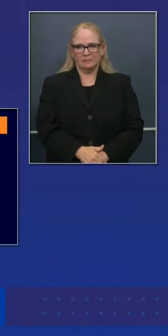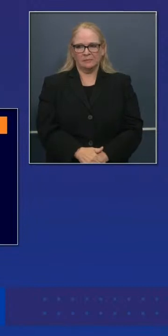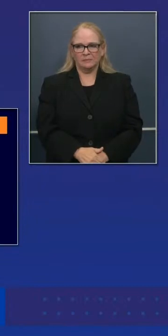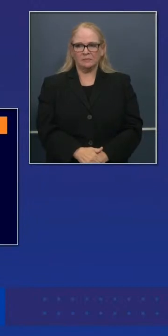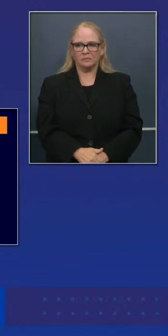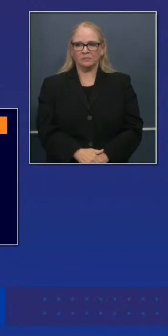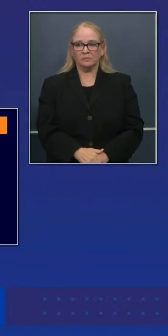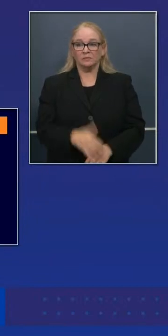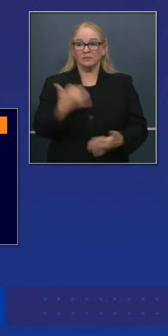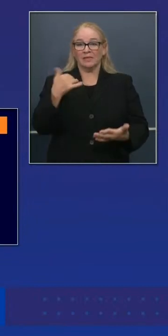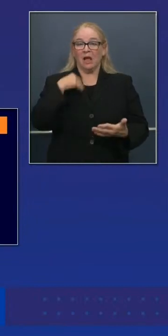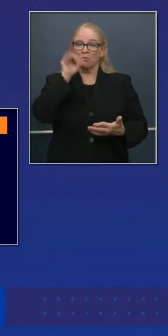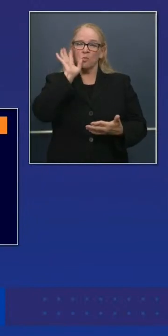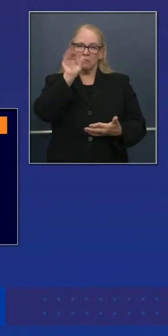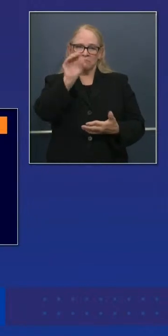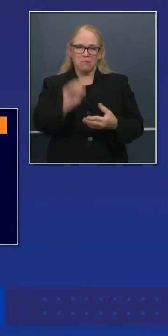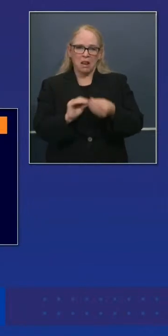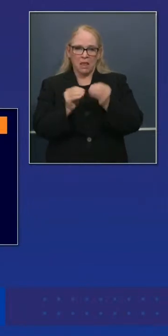this